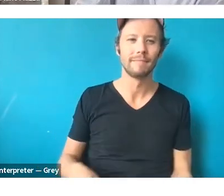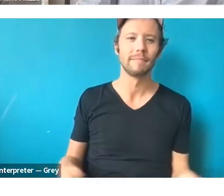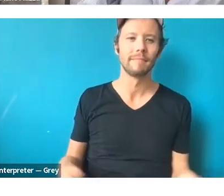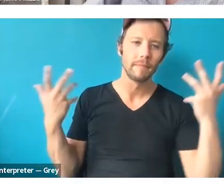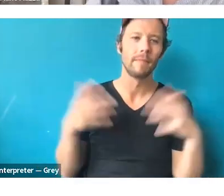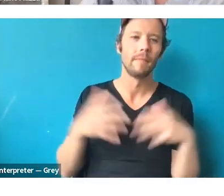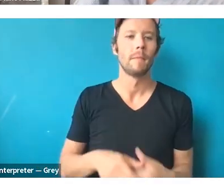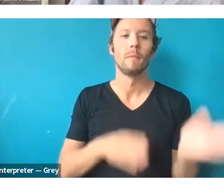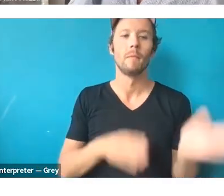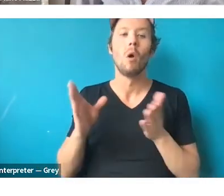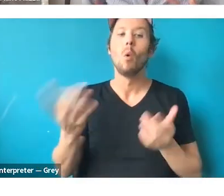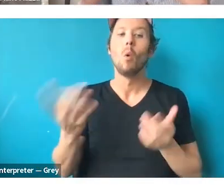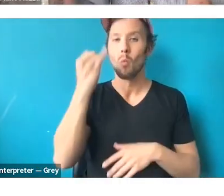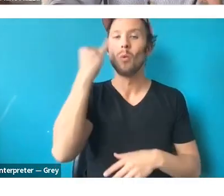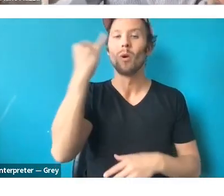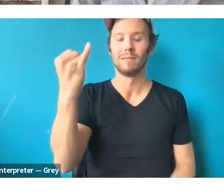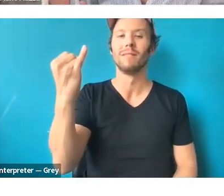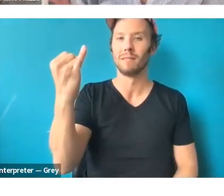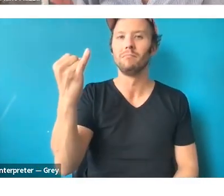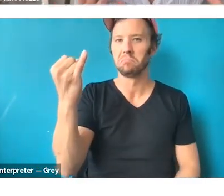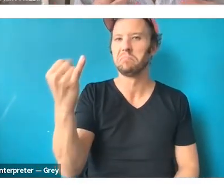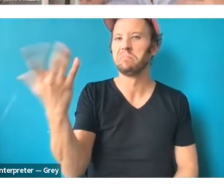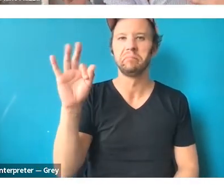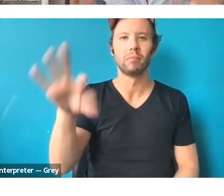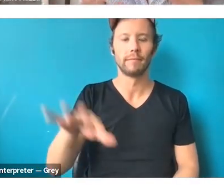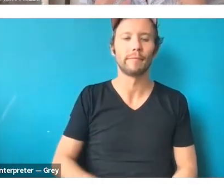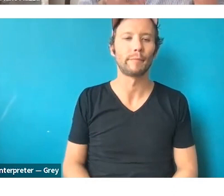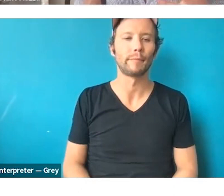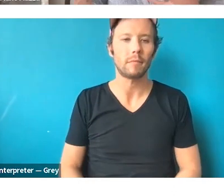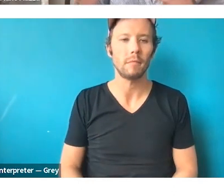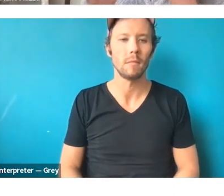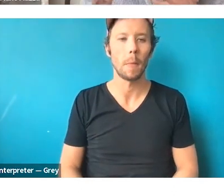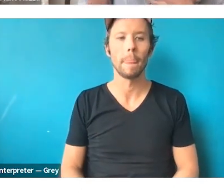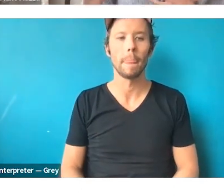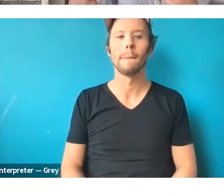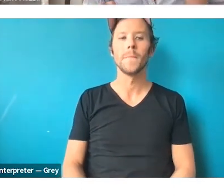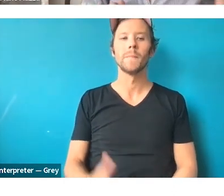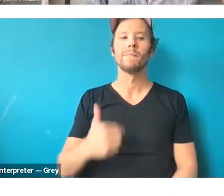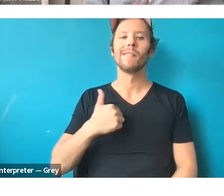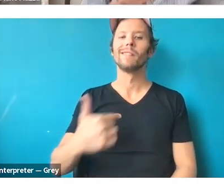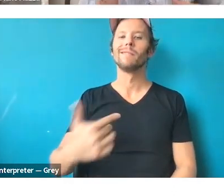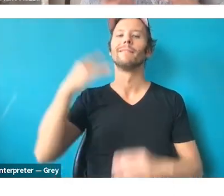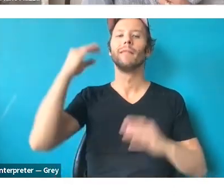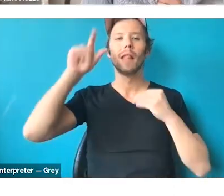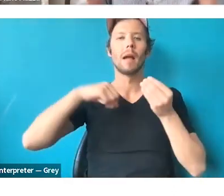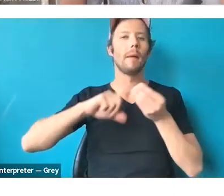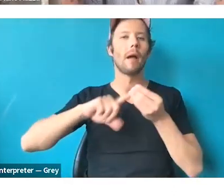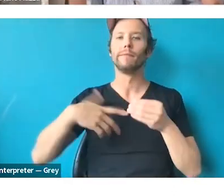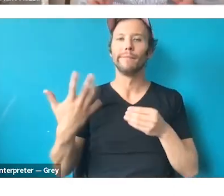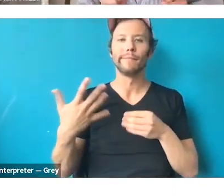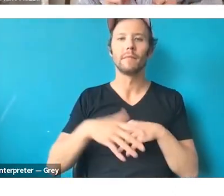So one idea that, I like to put into the universe is thinking about how we can kind of take these fun, exclusive ideas